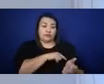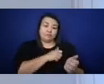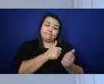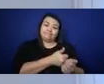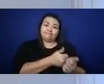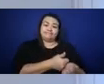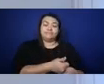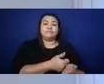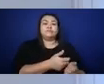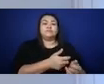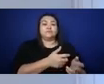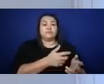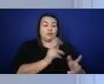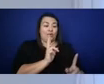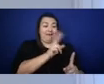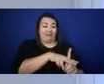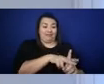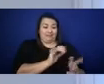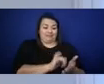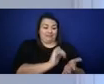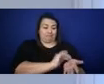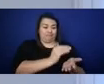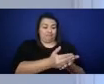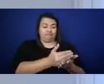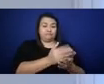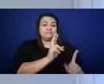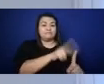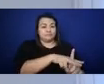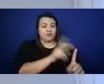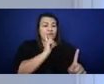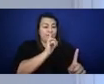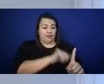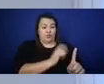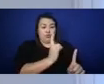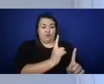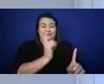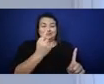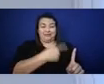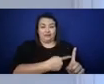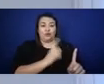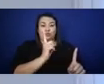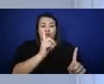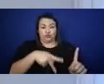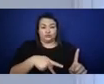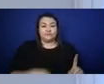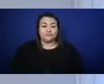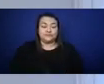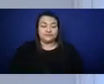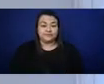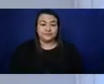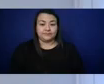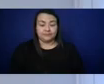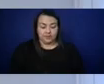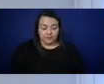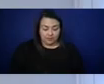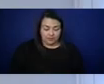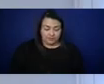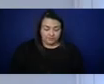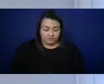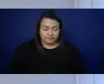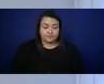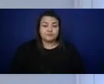particular person in 3 weeks from when they're due. So it in large part is the